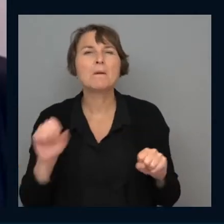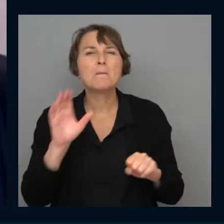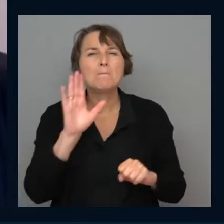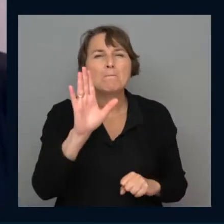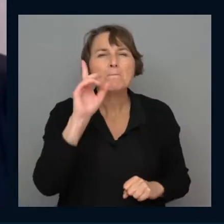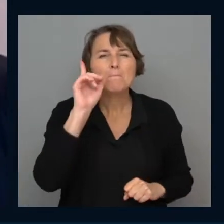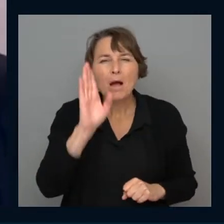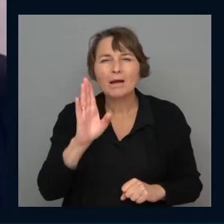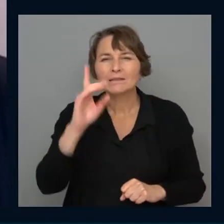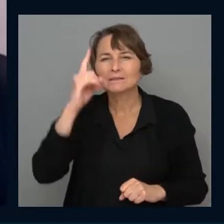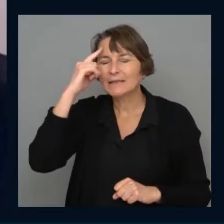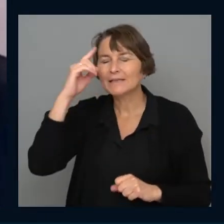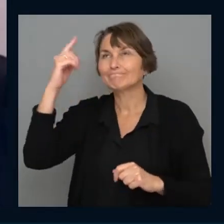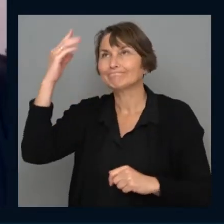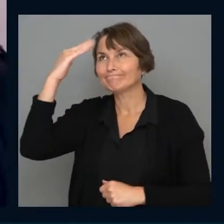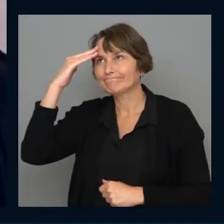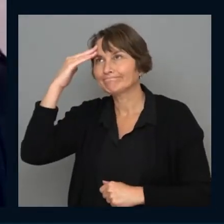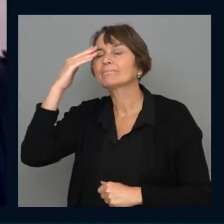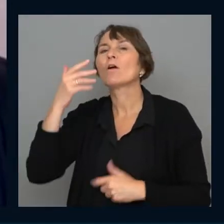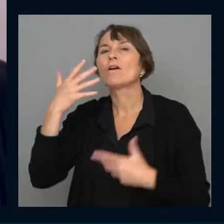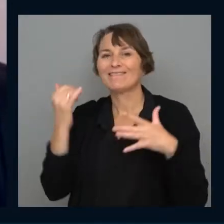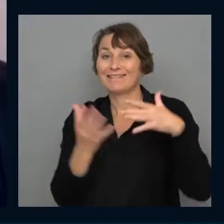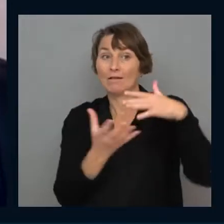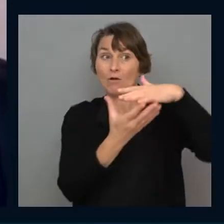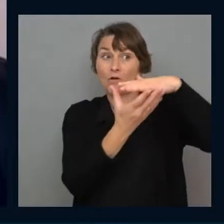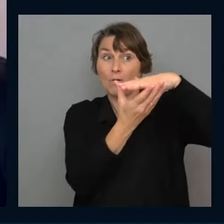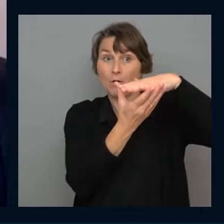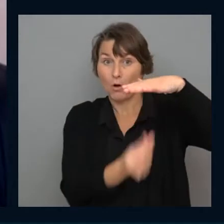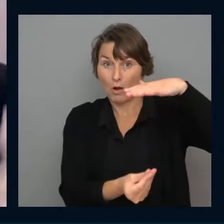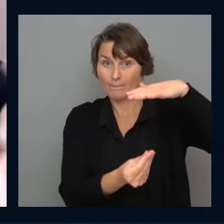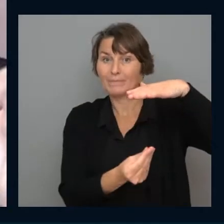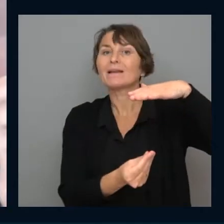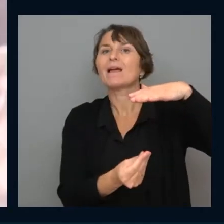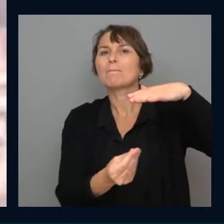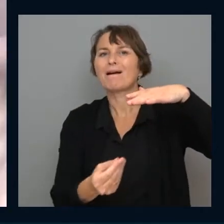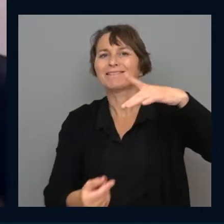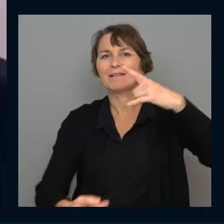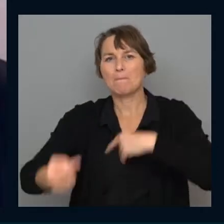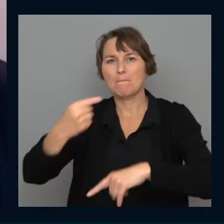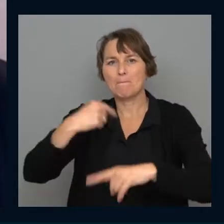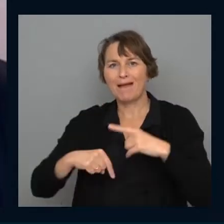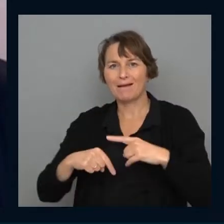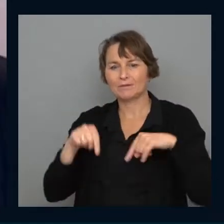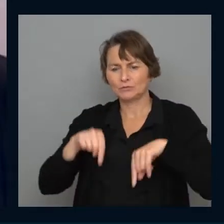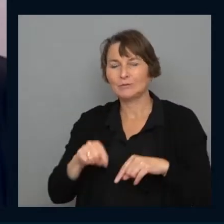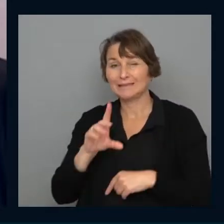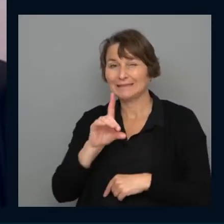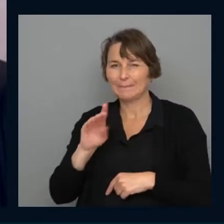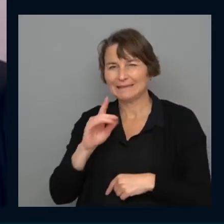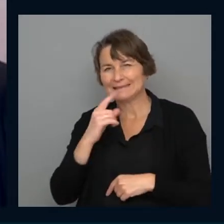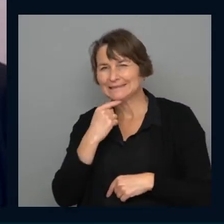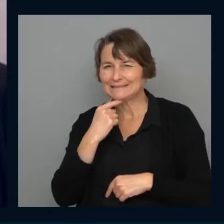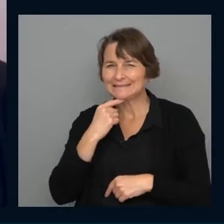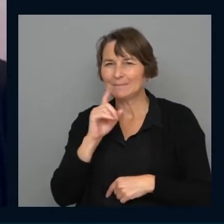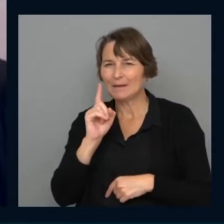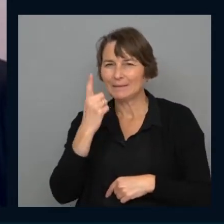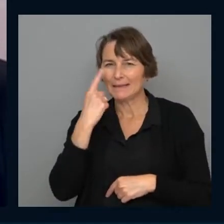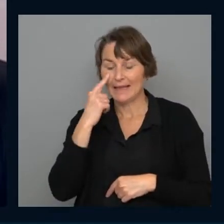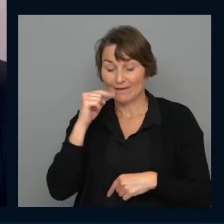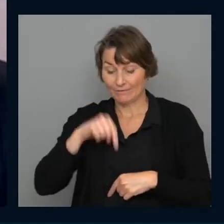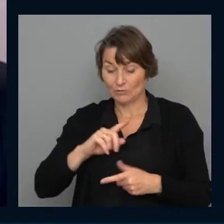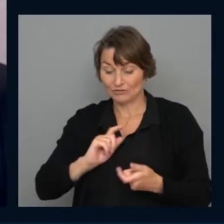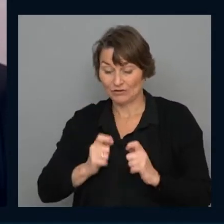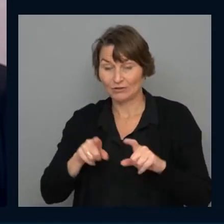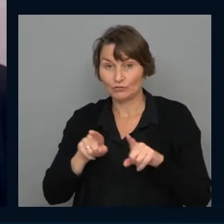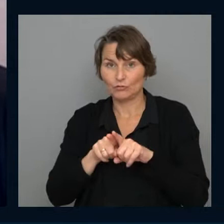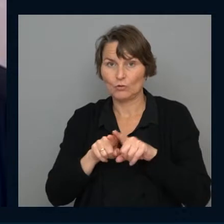cloned it, and you might still be hooking back to that production database. So that's always just a little kind of catch-22. Yeah, exactly. Okay,